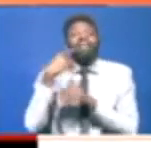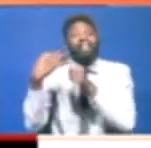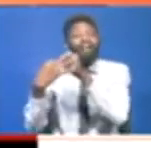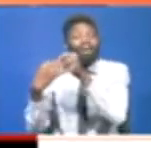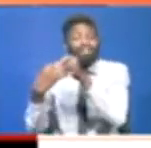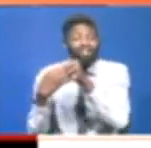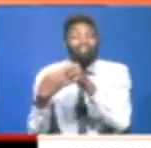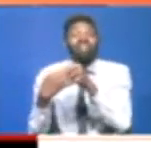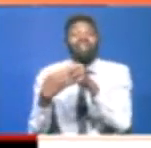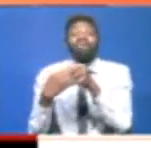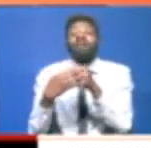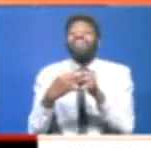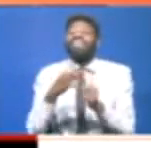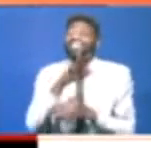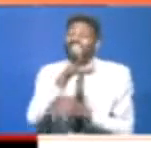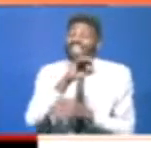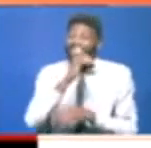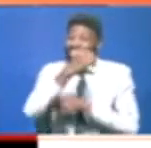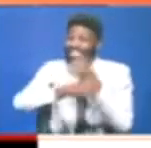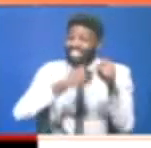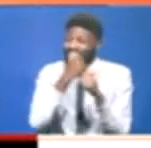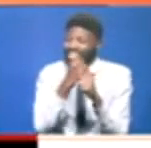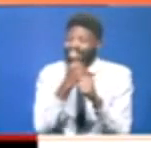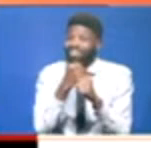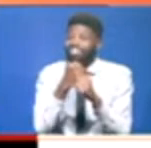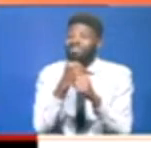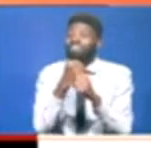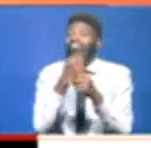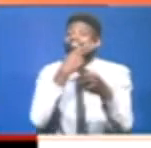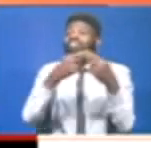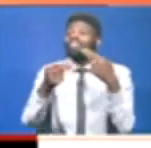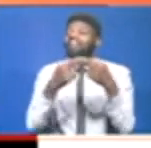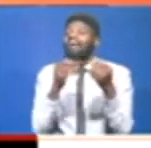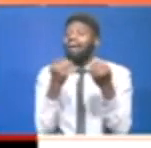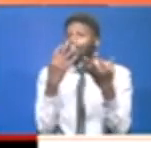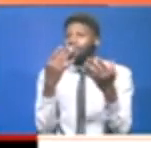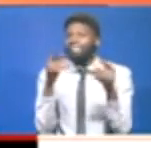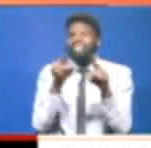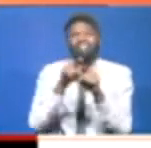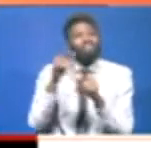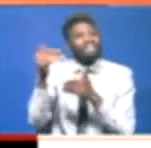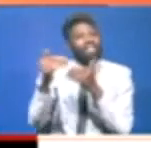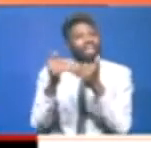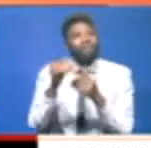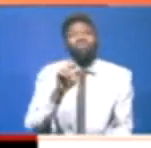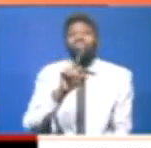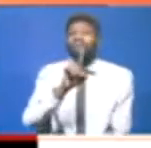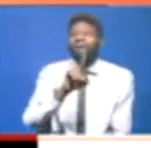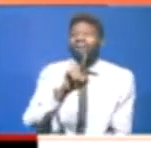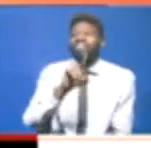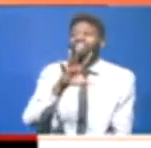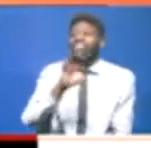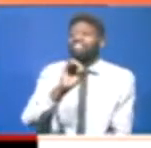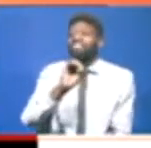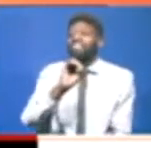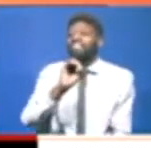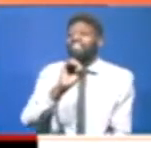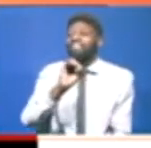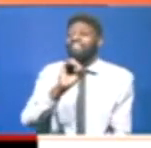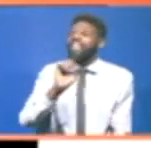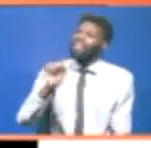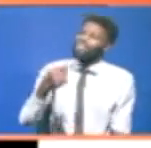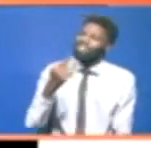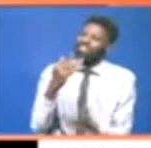years' time. It's actually close to around 150,000,